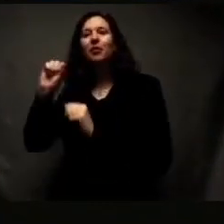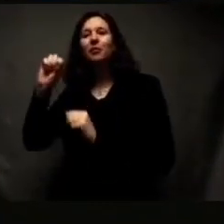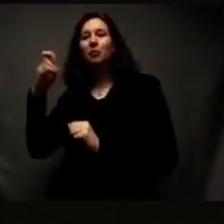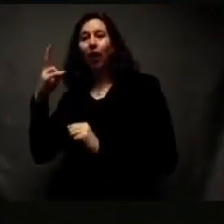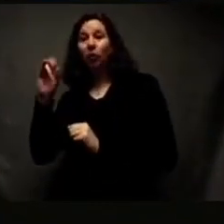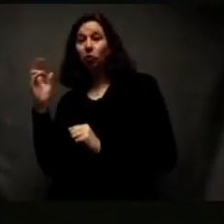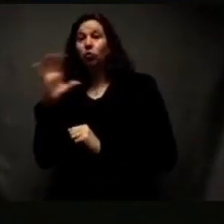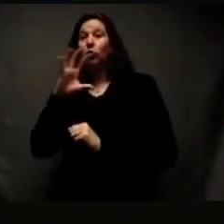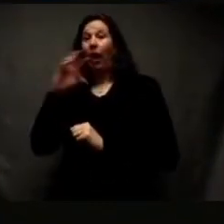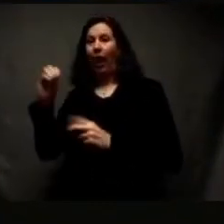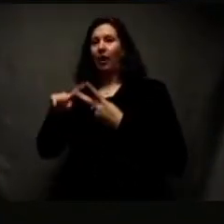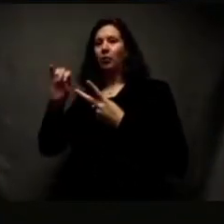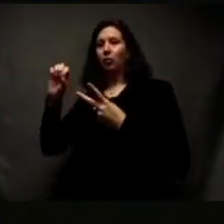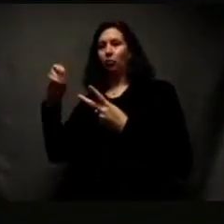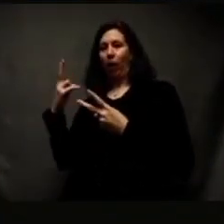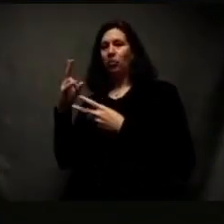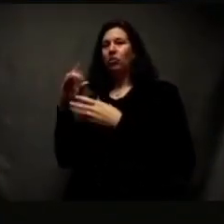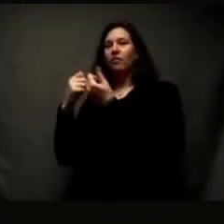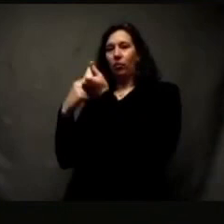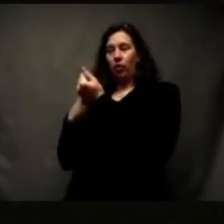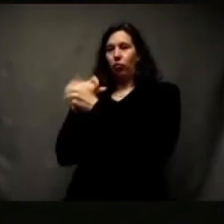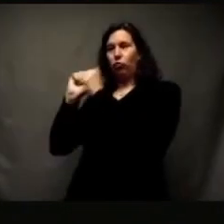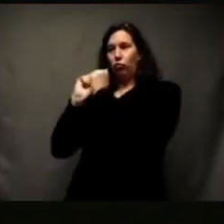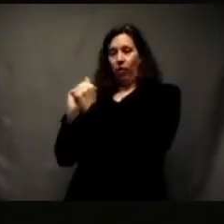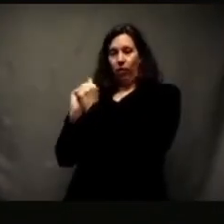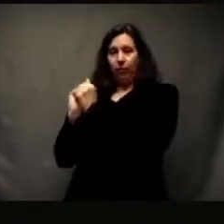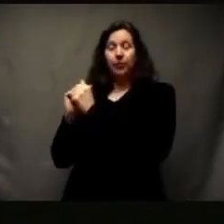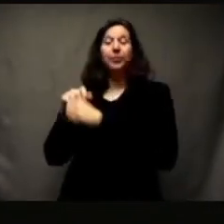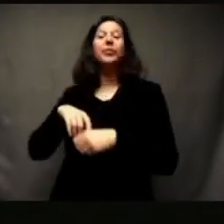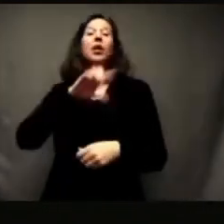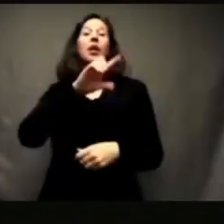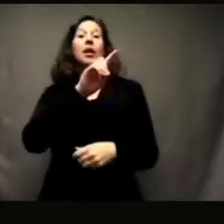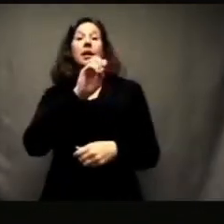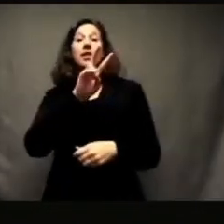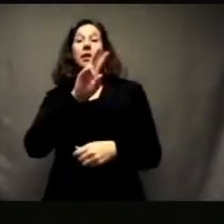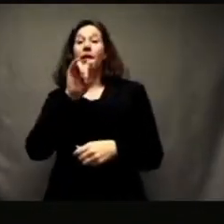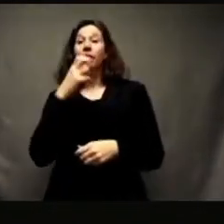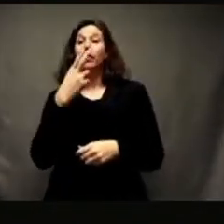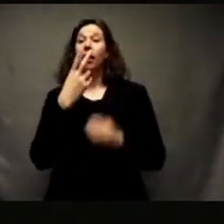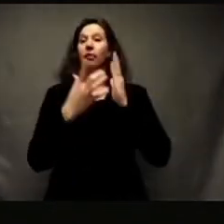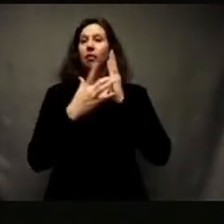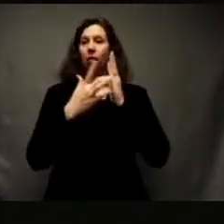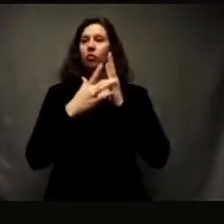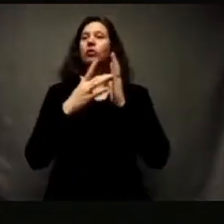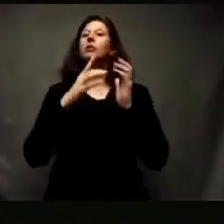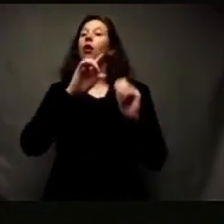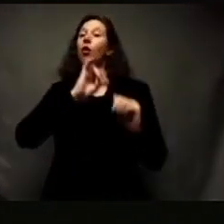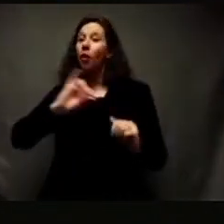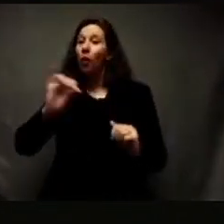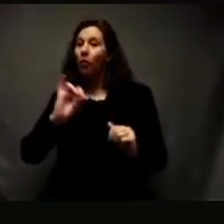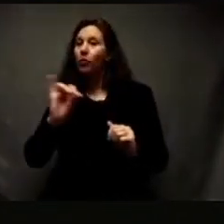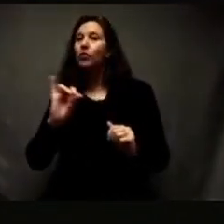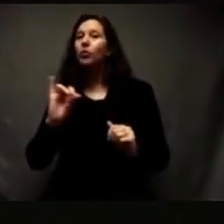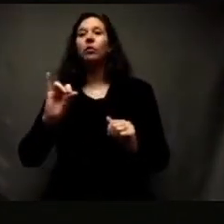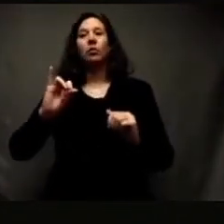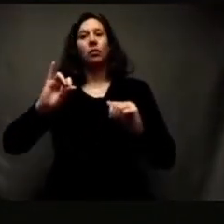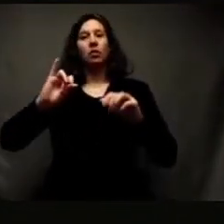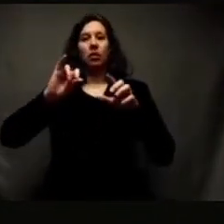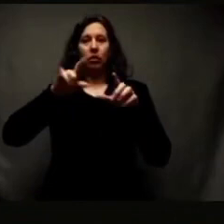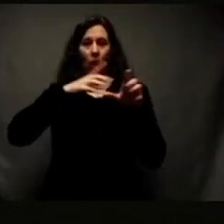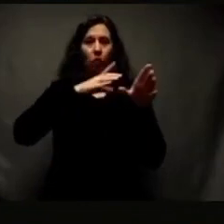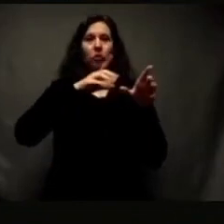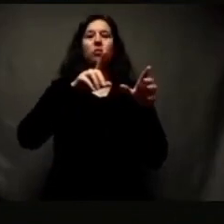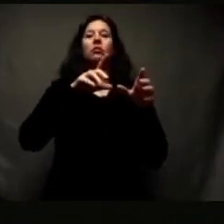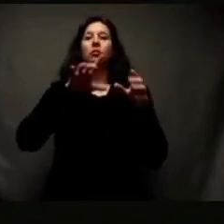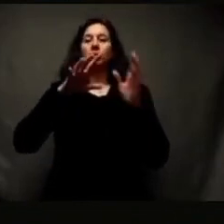Foundation. And in addition to working on technologies, DevTech also works on a bunch of different things around those